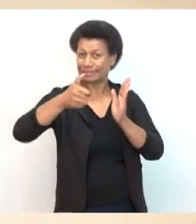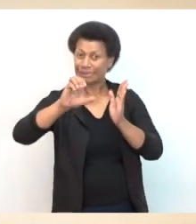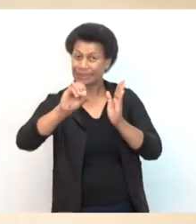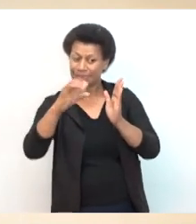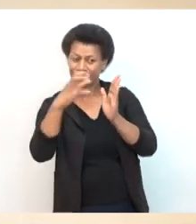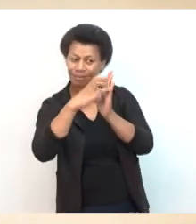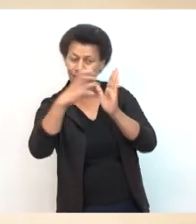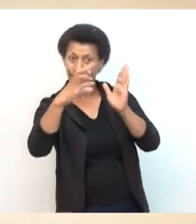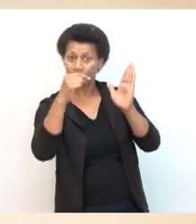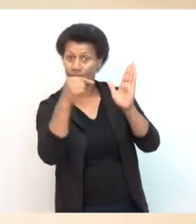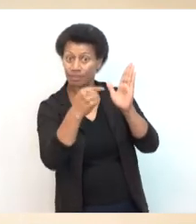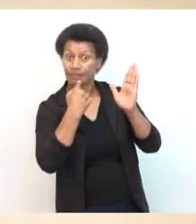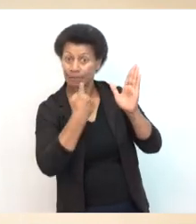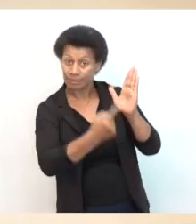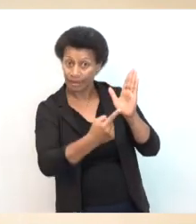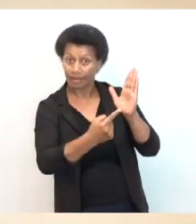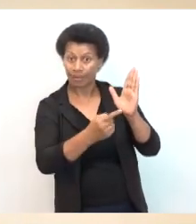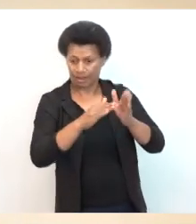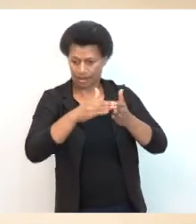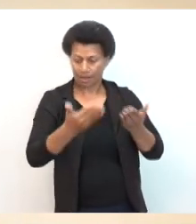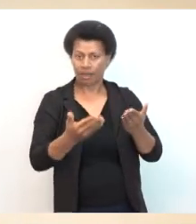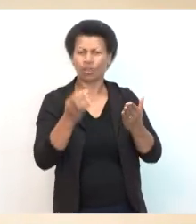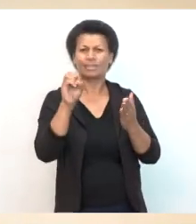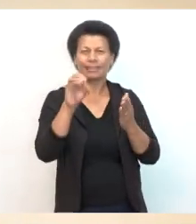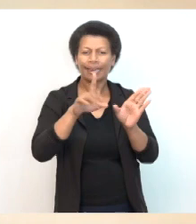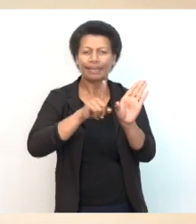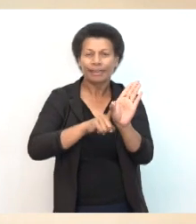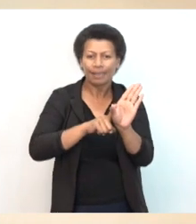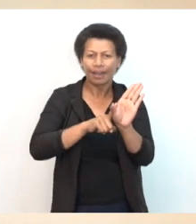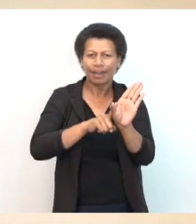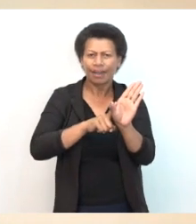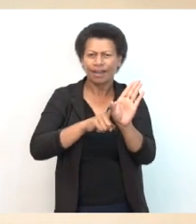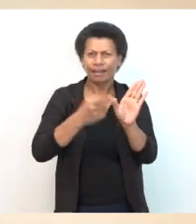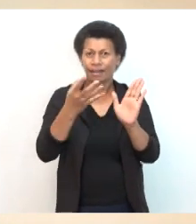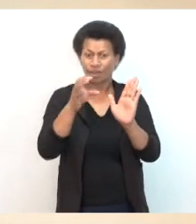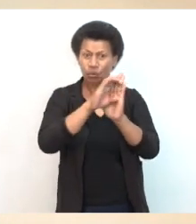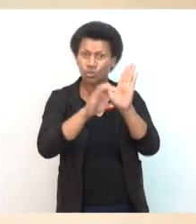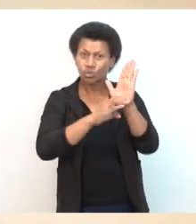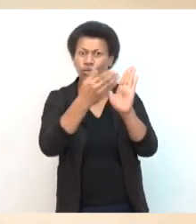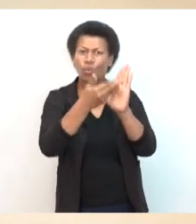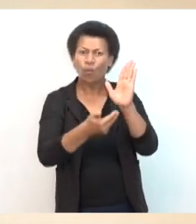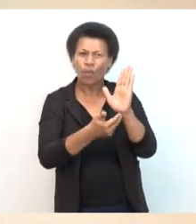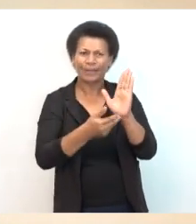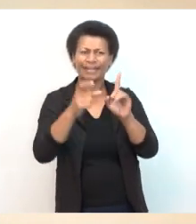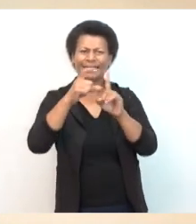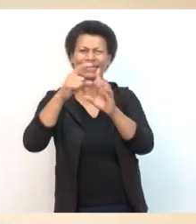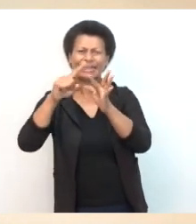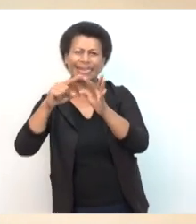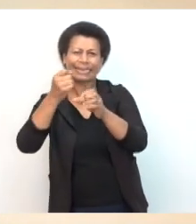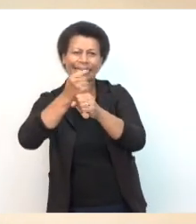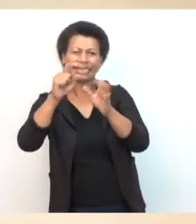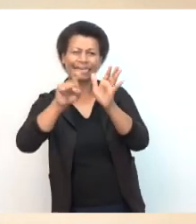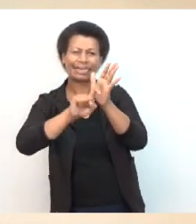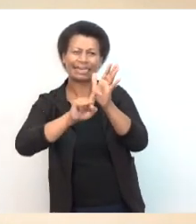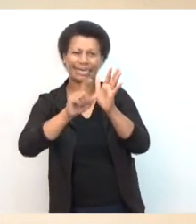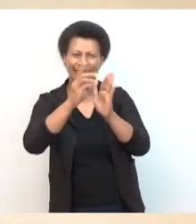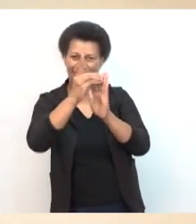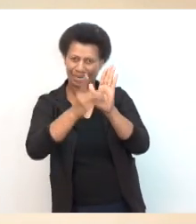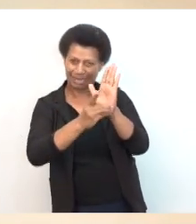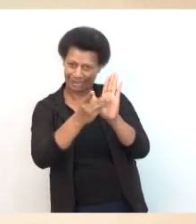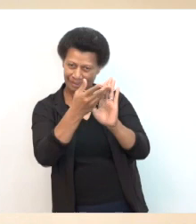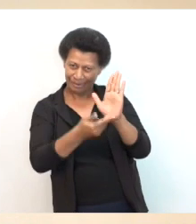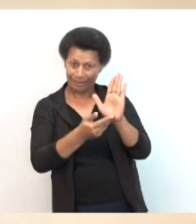Constitution. It is now almost 10 years since the Constitution was proclaimed by decree, so it makes sense that a review should take